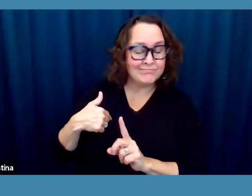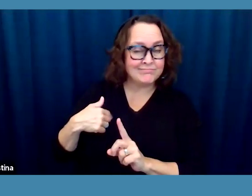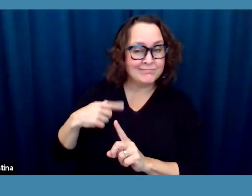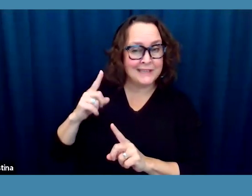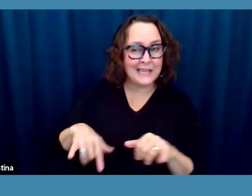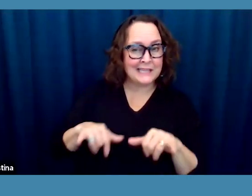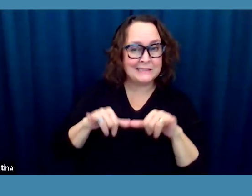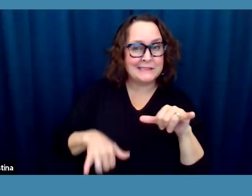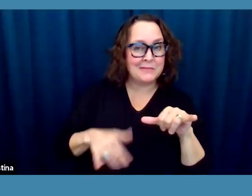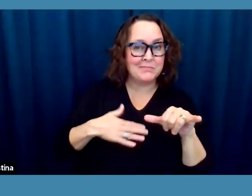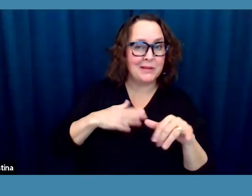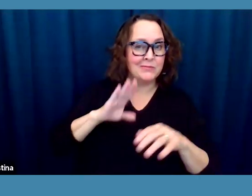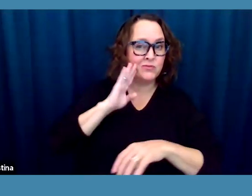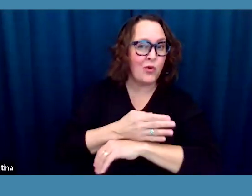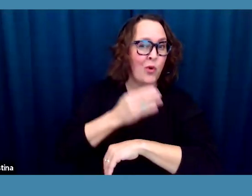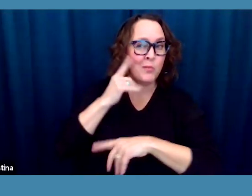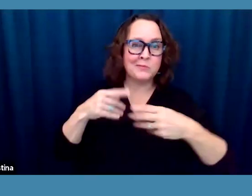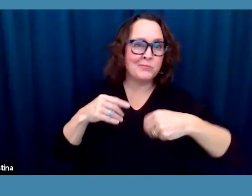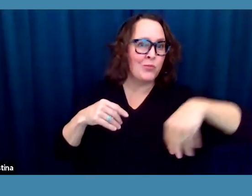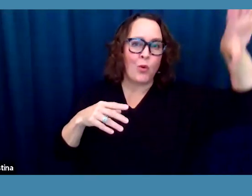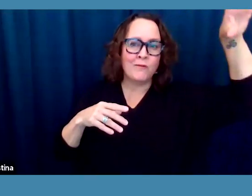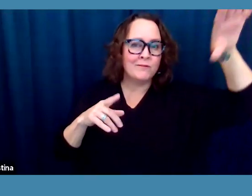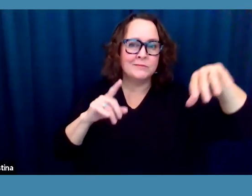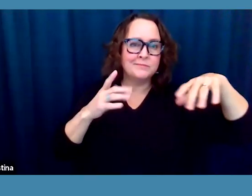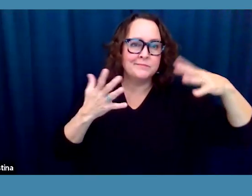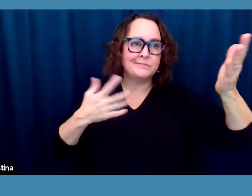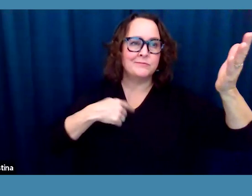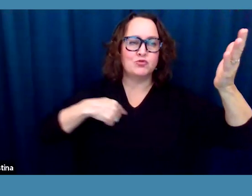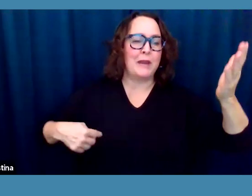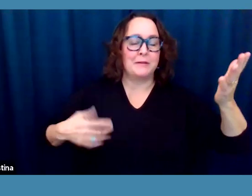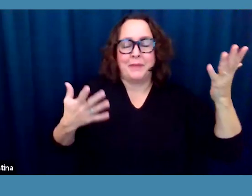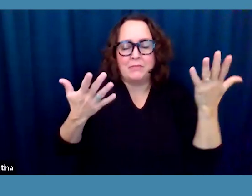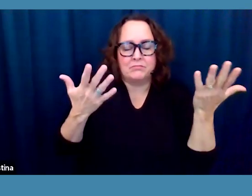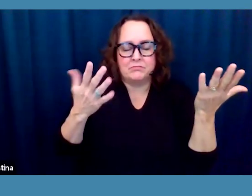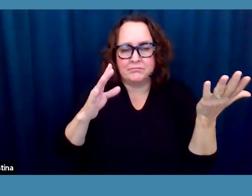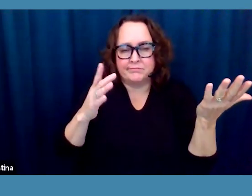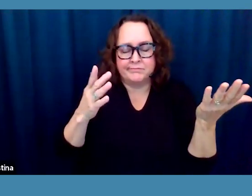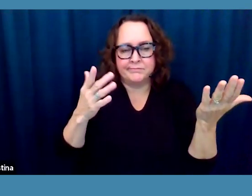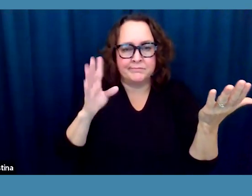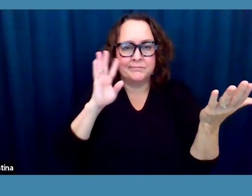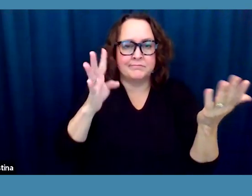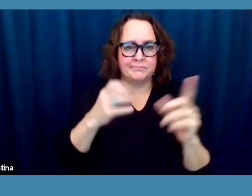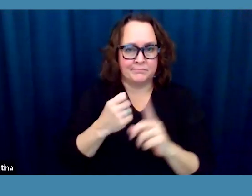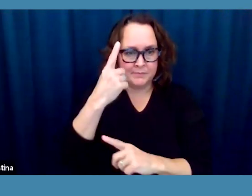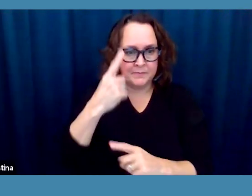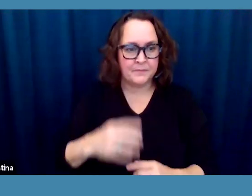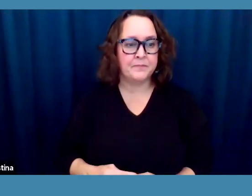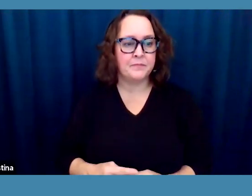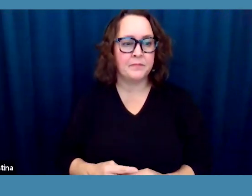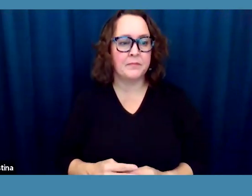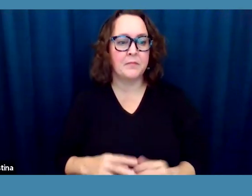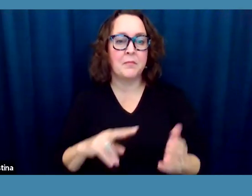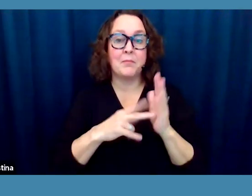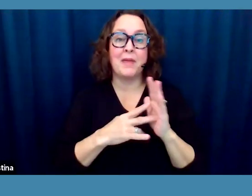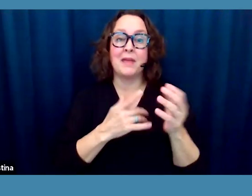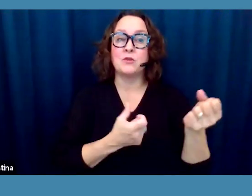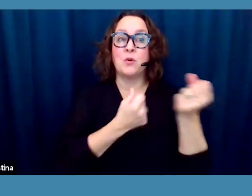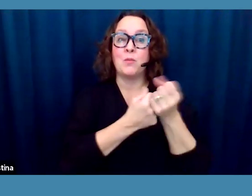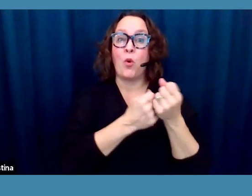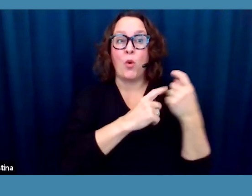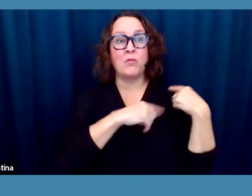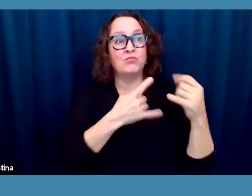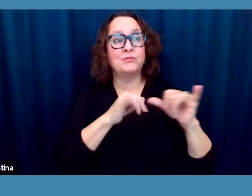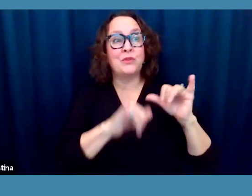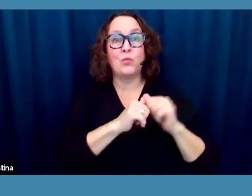live in my daughter's house. She's moving to China. I don't know. So I'm not going to have this support that I've had